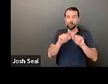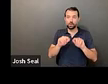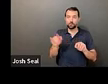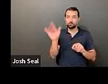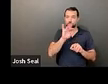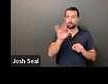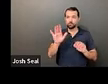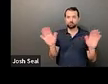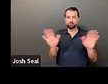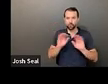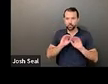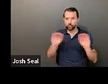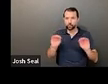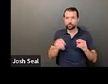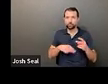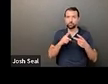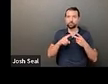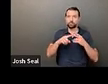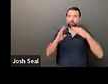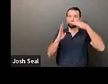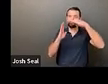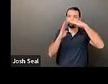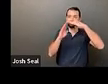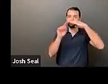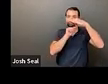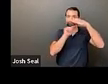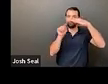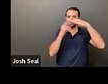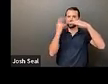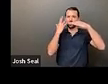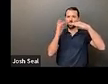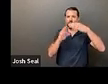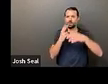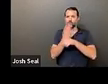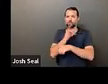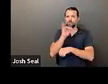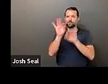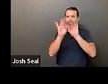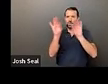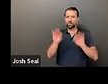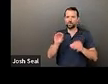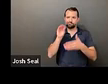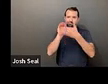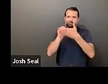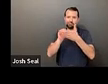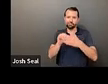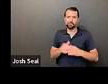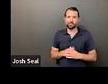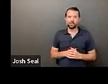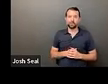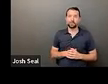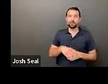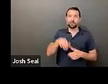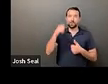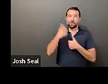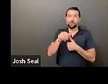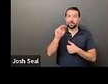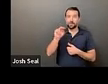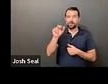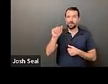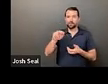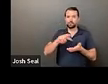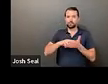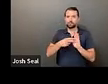you document the reason for the use of the form. Remember for this one, NA means not available. It doesn't mean